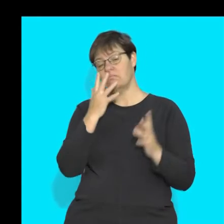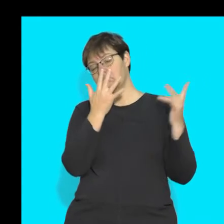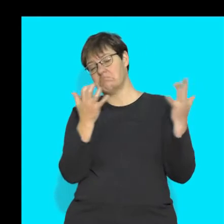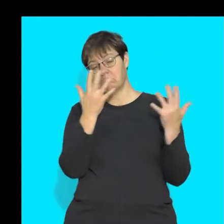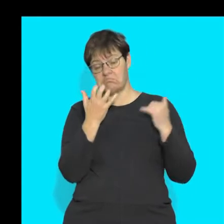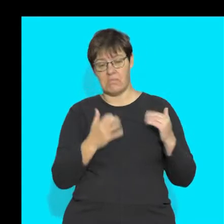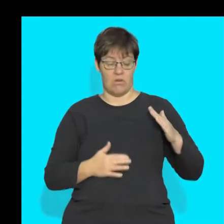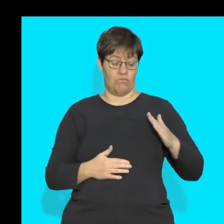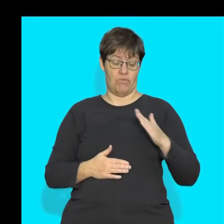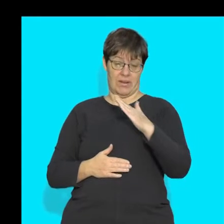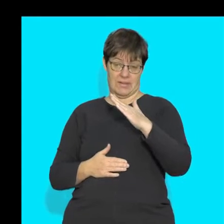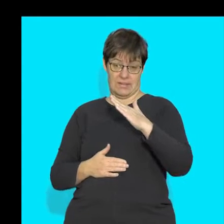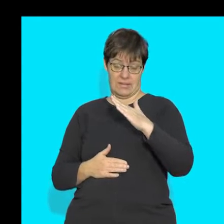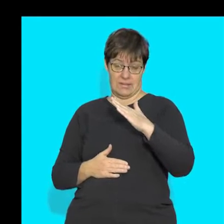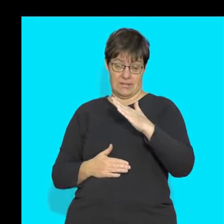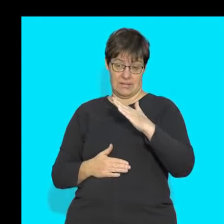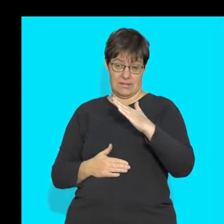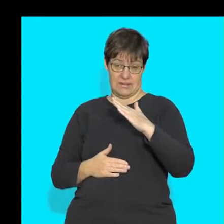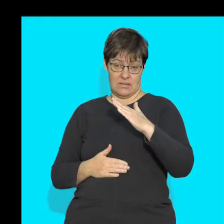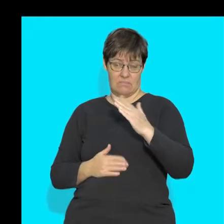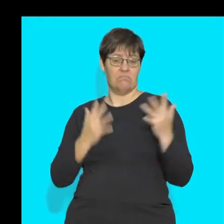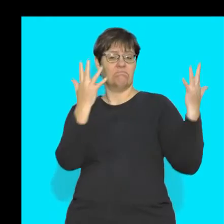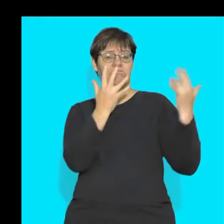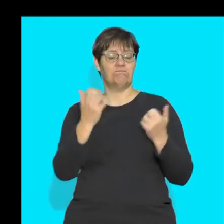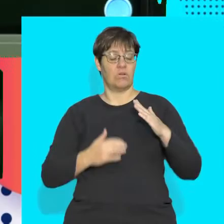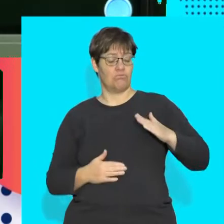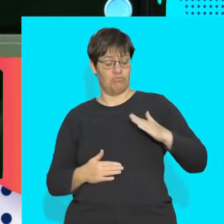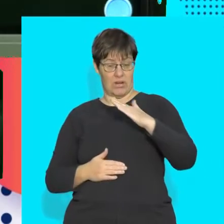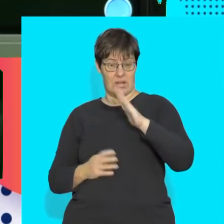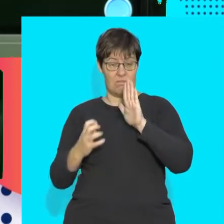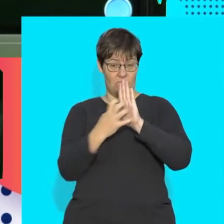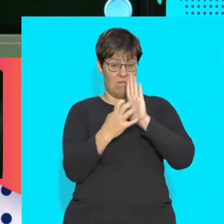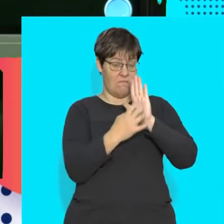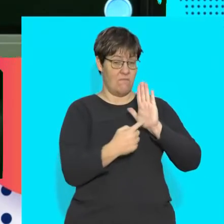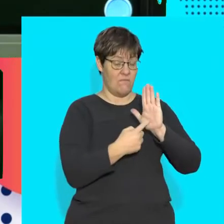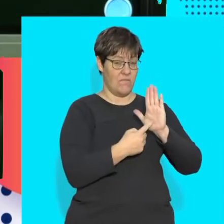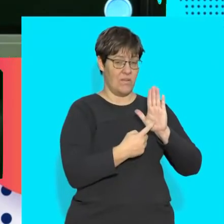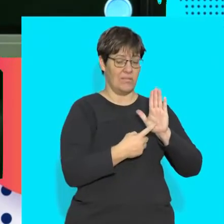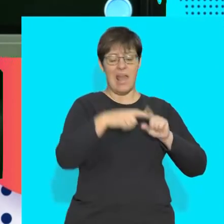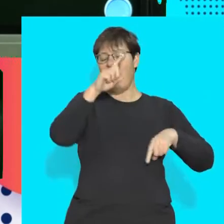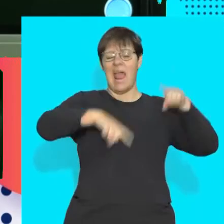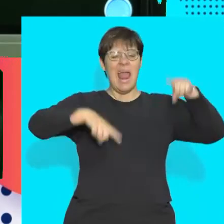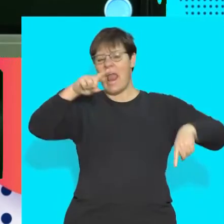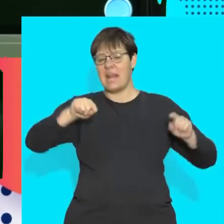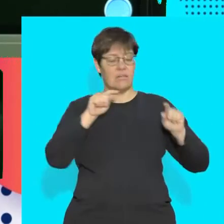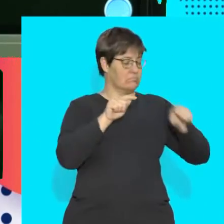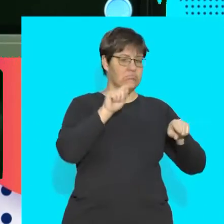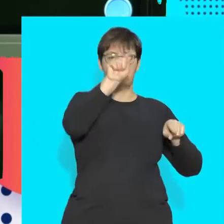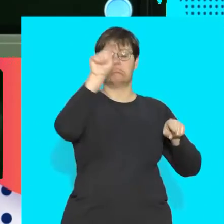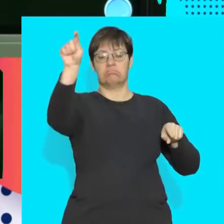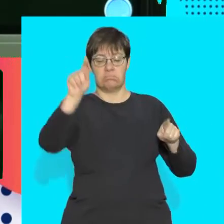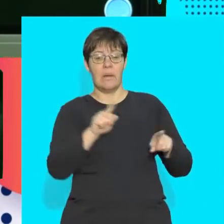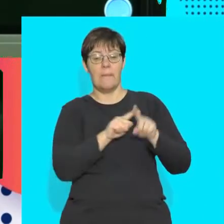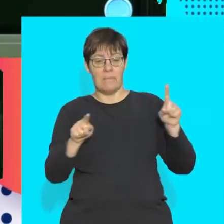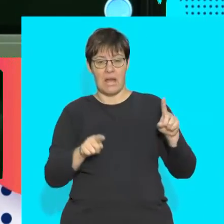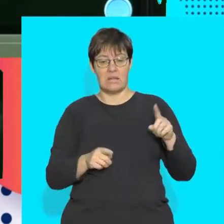the gradient. When you work out the gradient of the graph, you can use any points on the graph as long as they